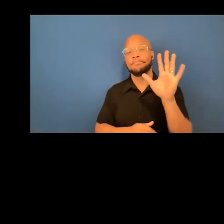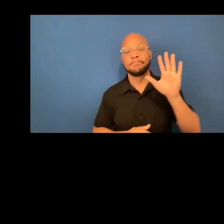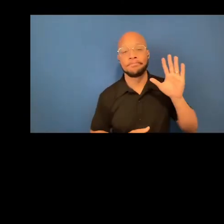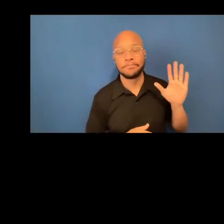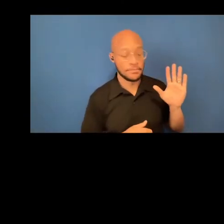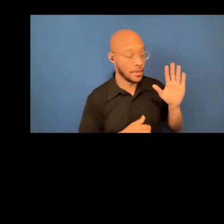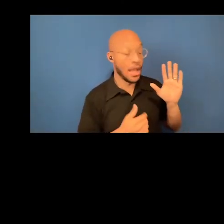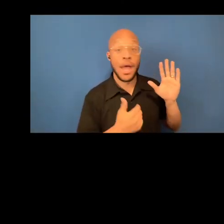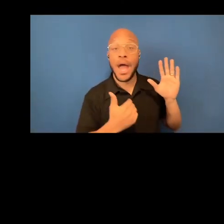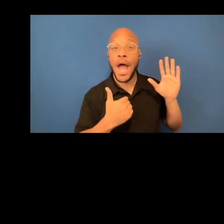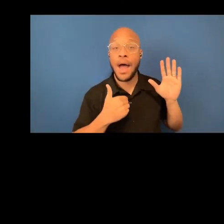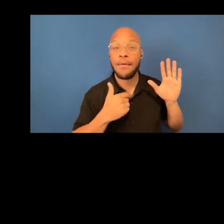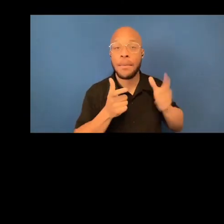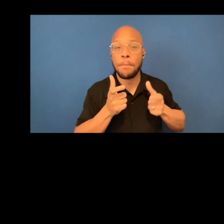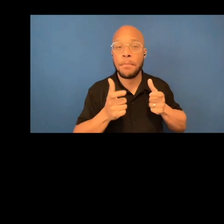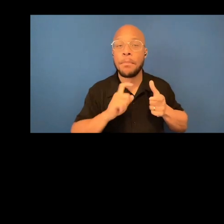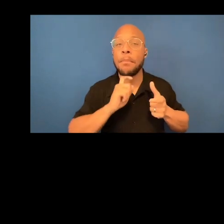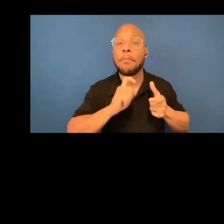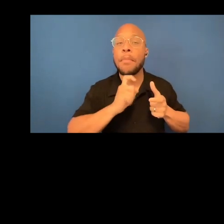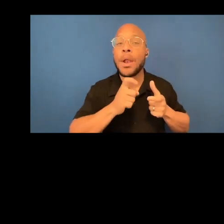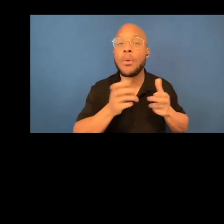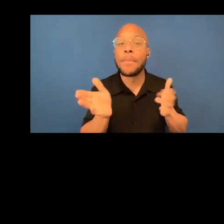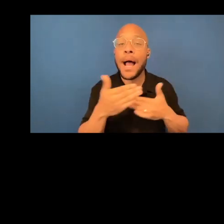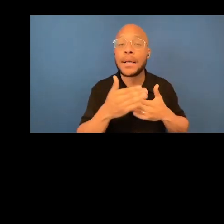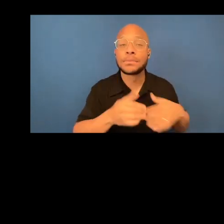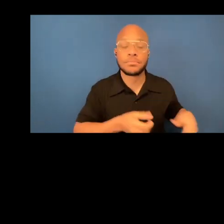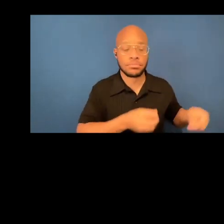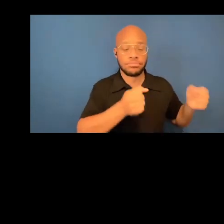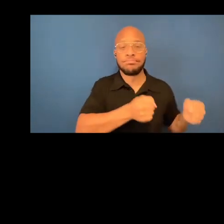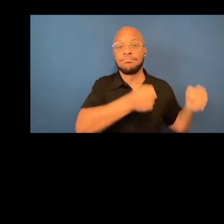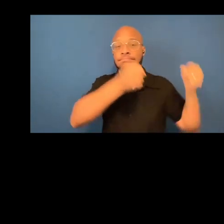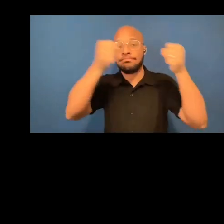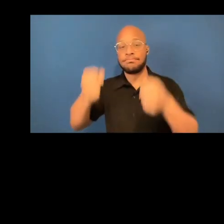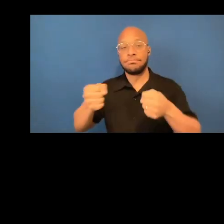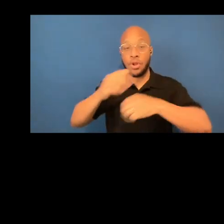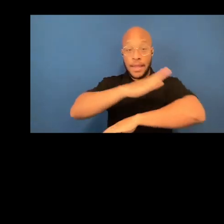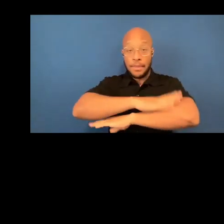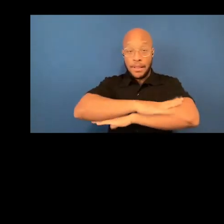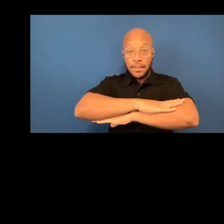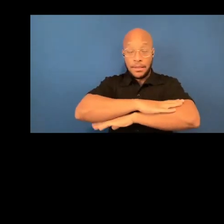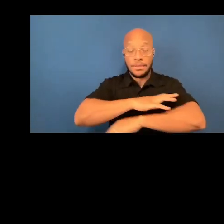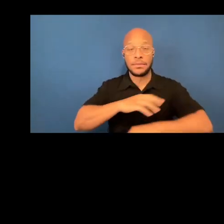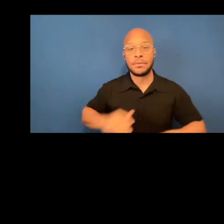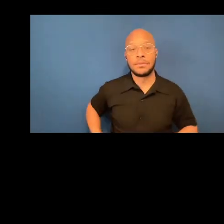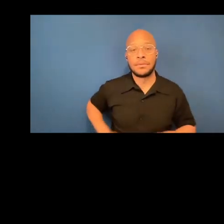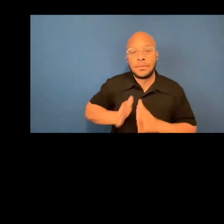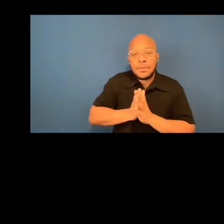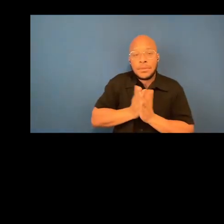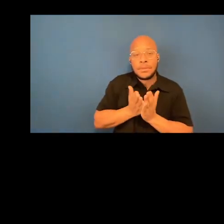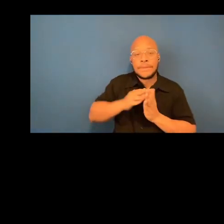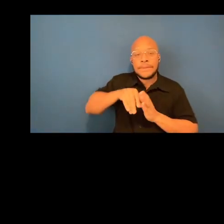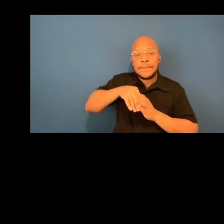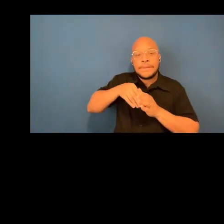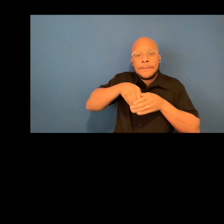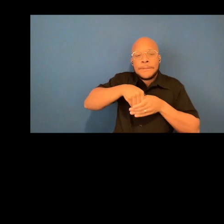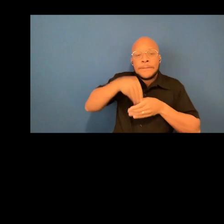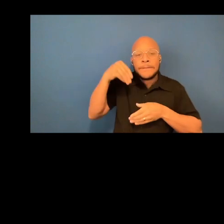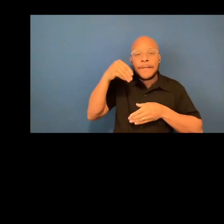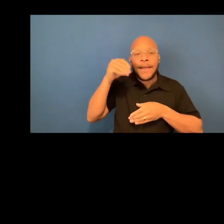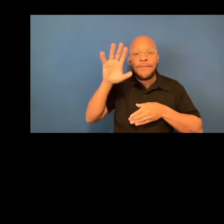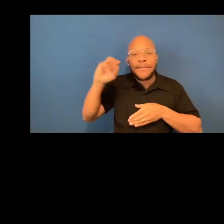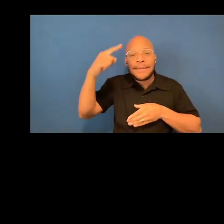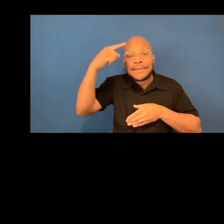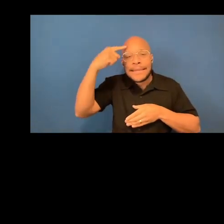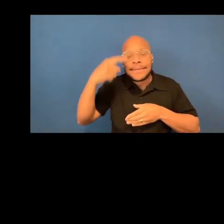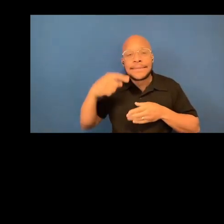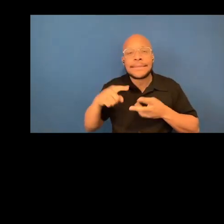And they all took out little booklets which accounted for the 50 cents to $10 that they had contributed, and the